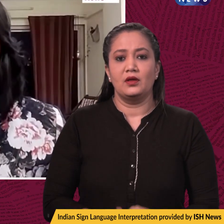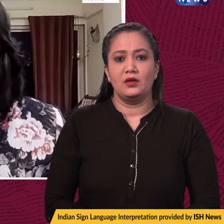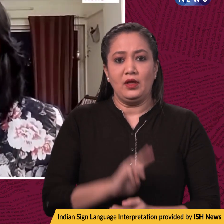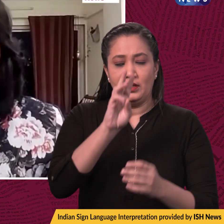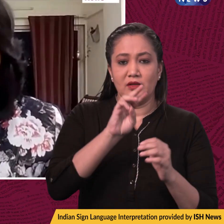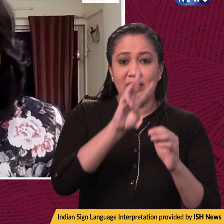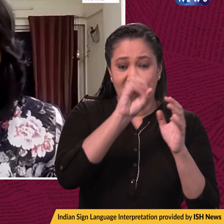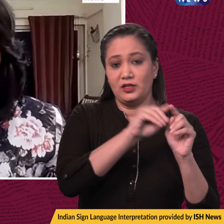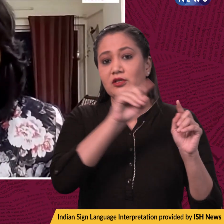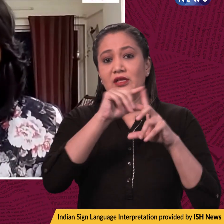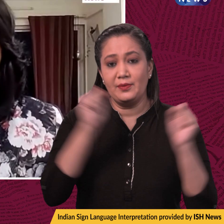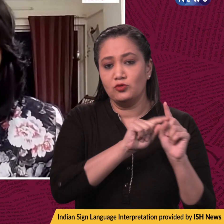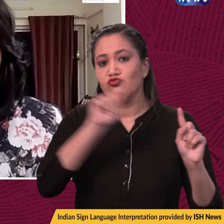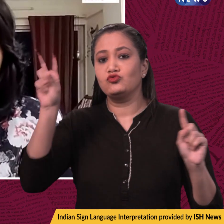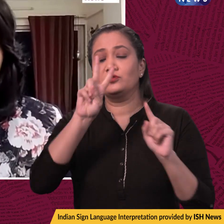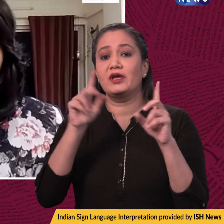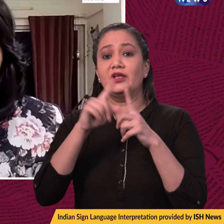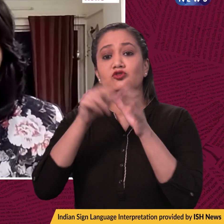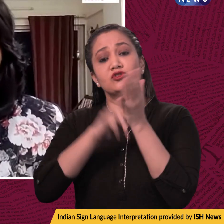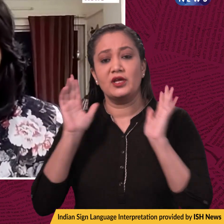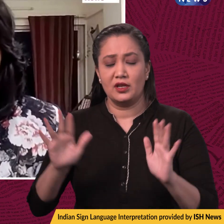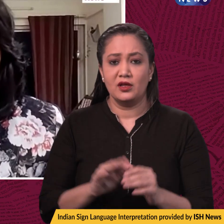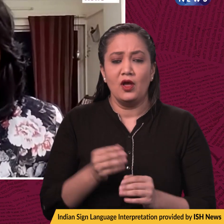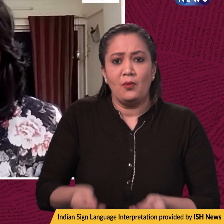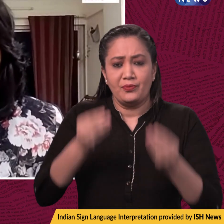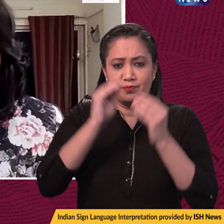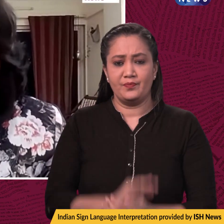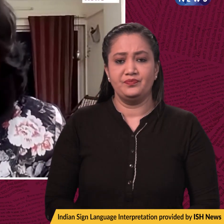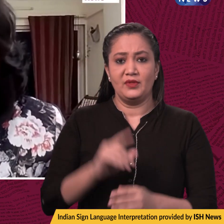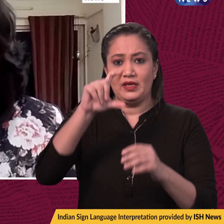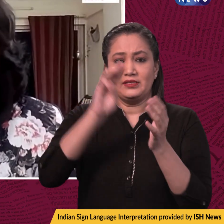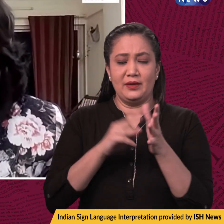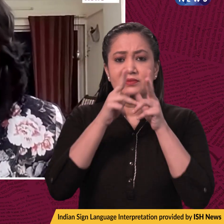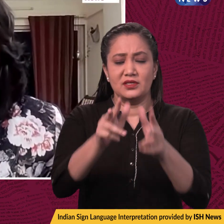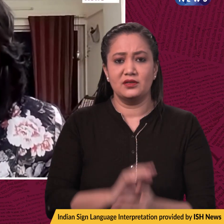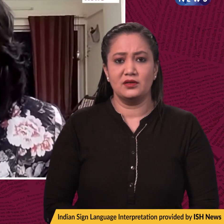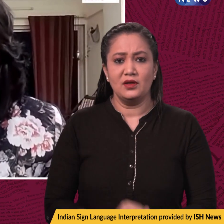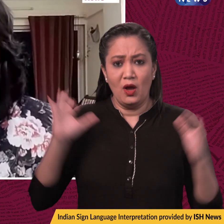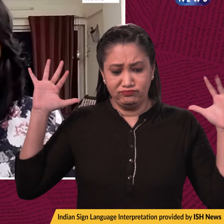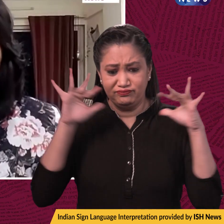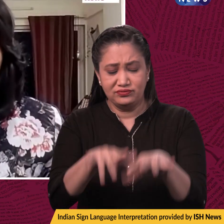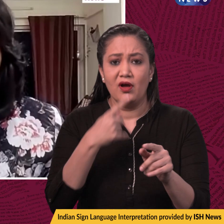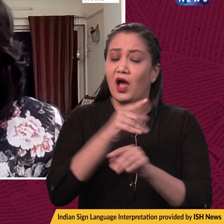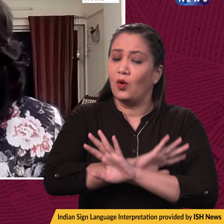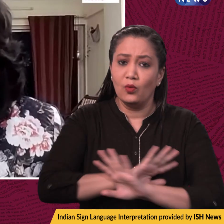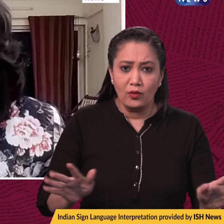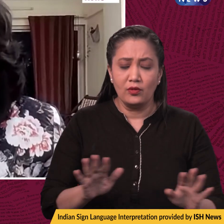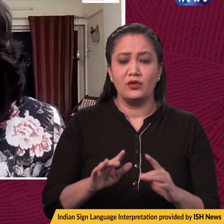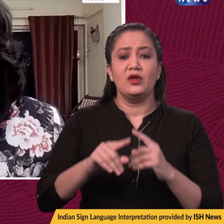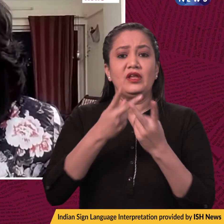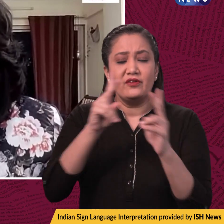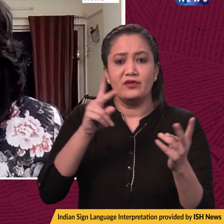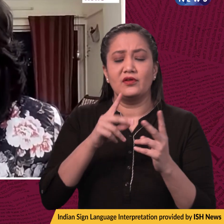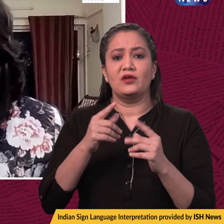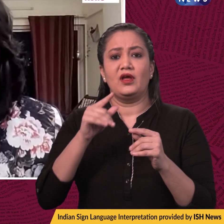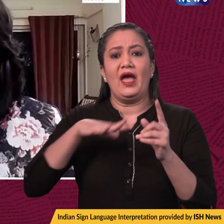30th of December to 2nd January in view of rising cases. Now, Chief Minister Bommai said, and I quote, mass gatherings will not be allowed,